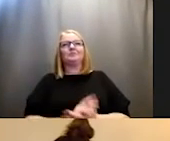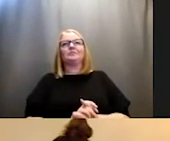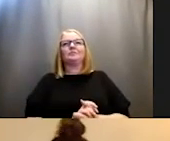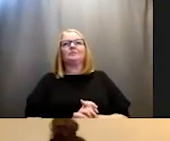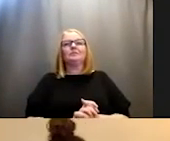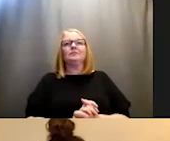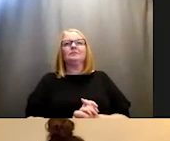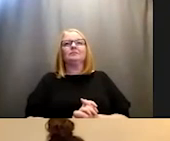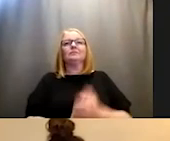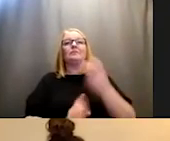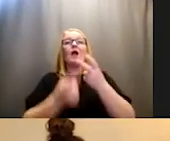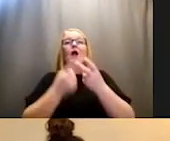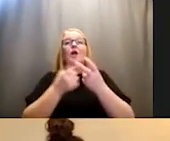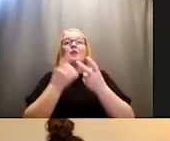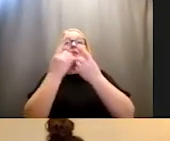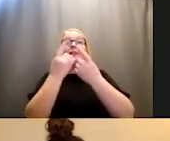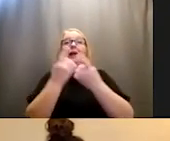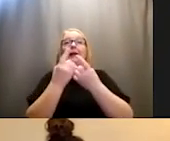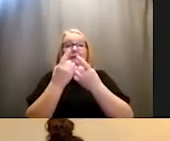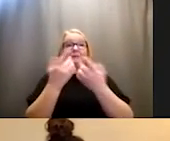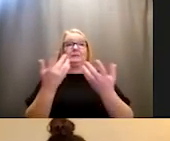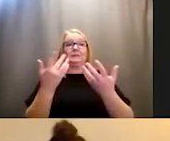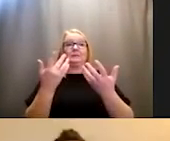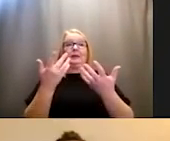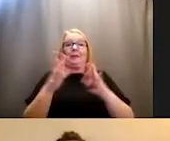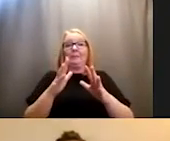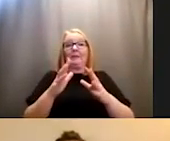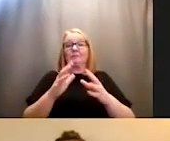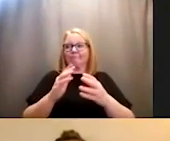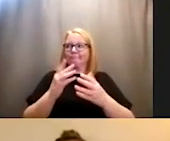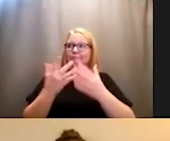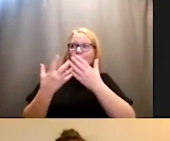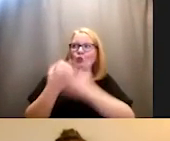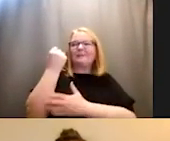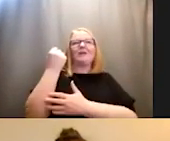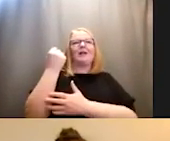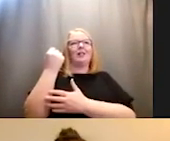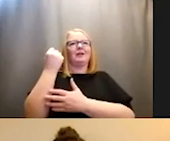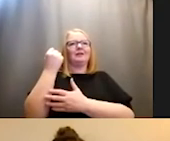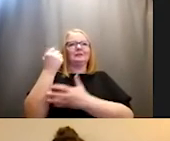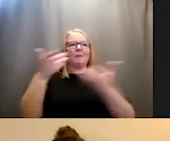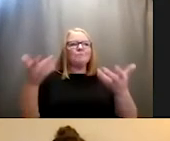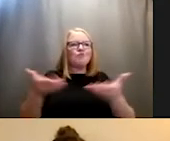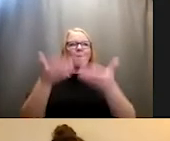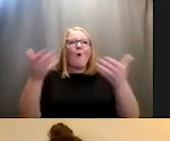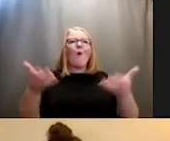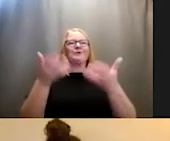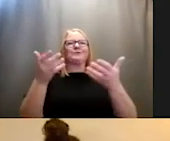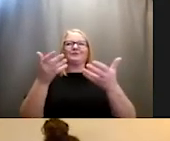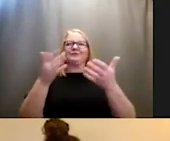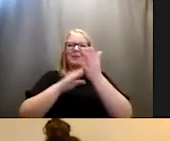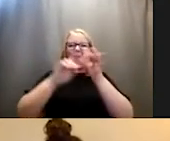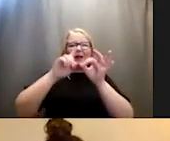Another thing that made it really really successful in promoting the Mary Quant range